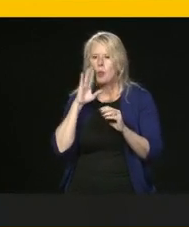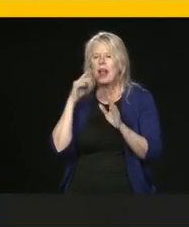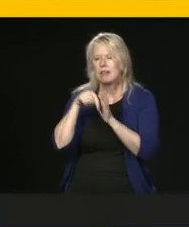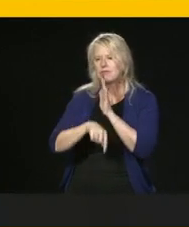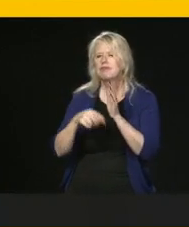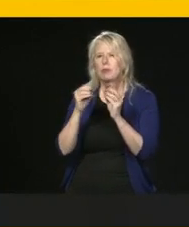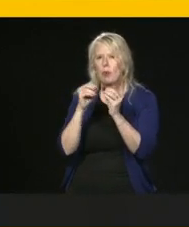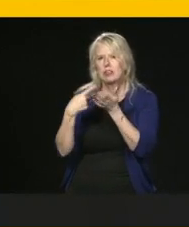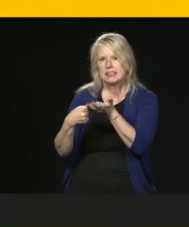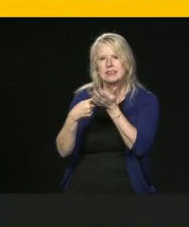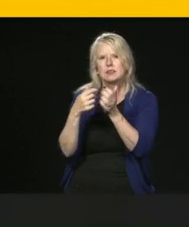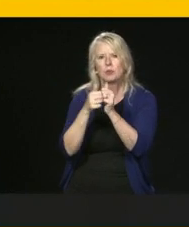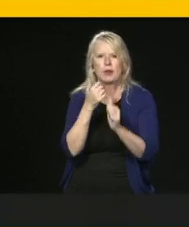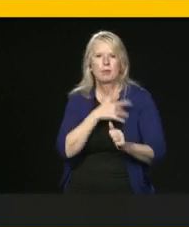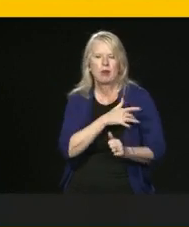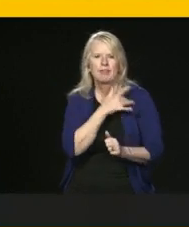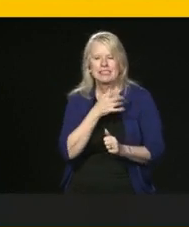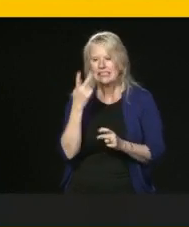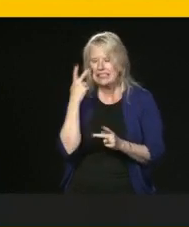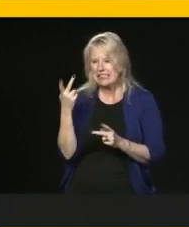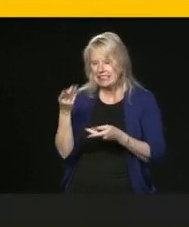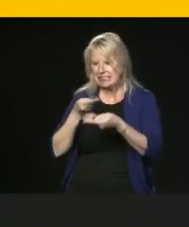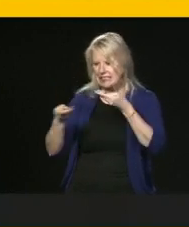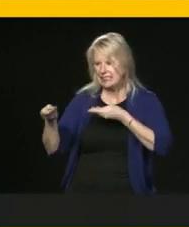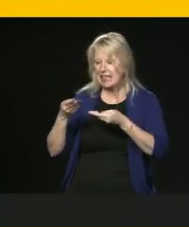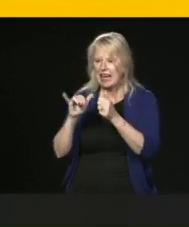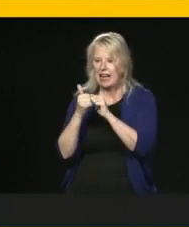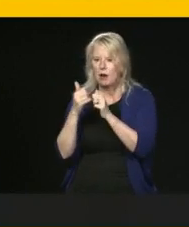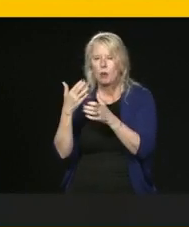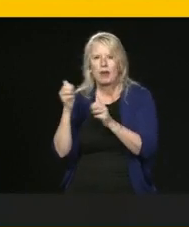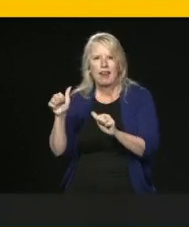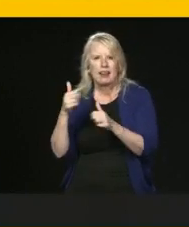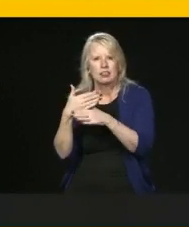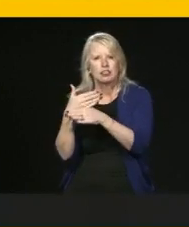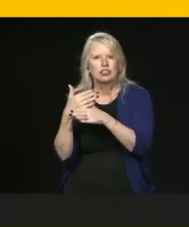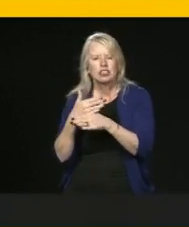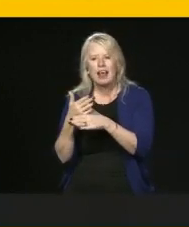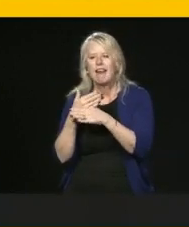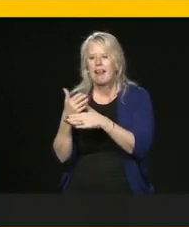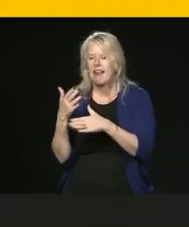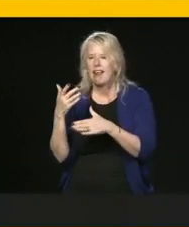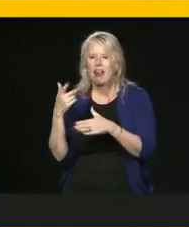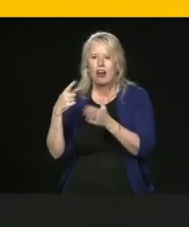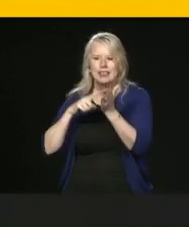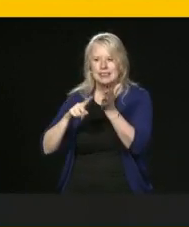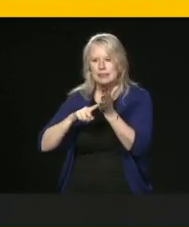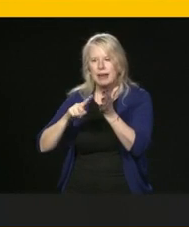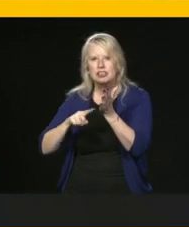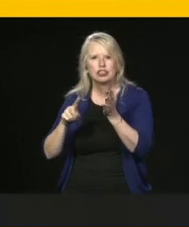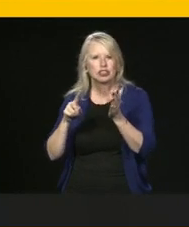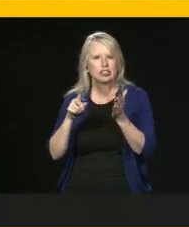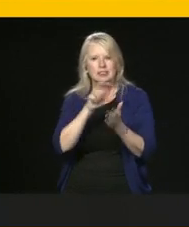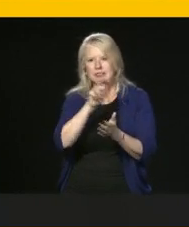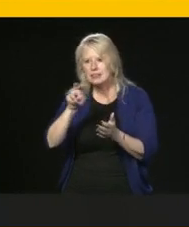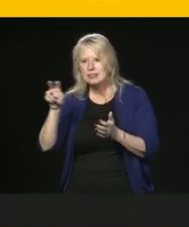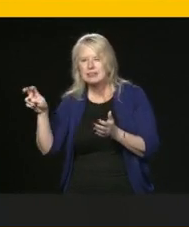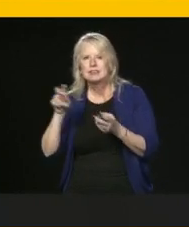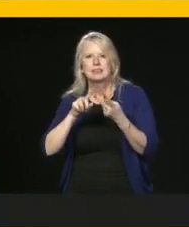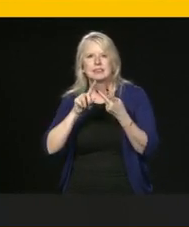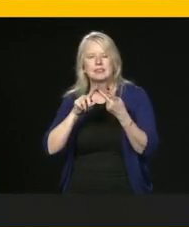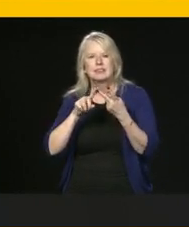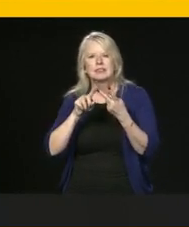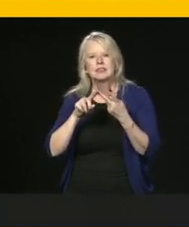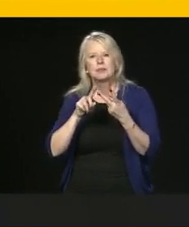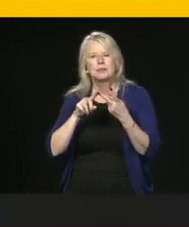share some inspectors, how we can just... ease the different inspection that